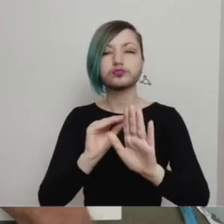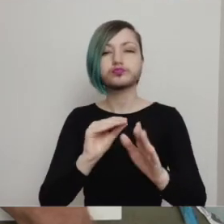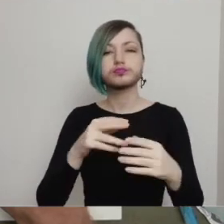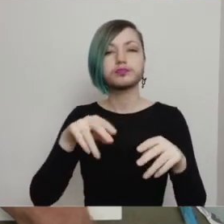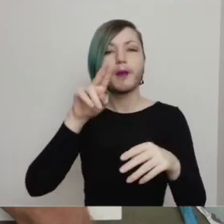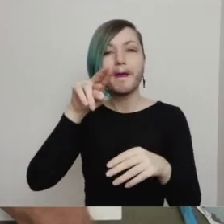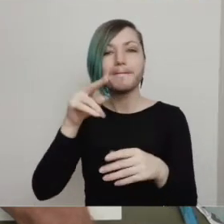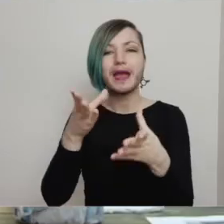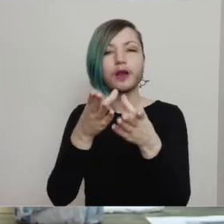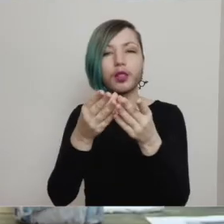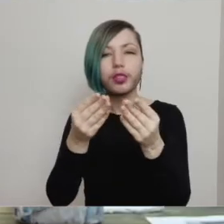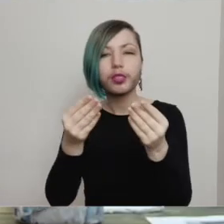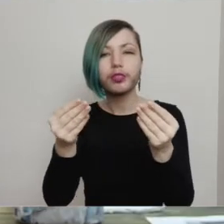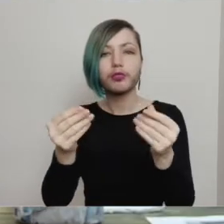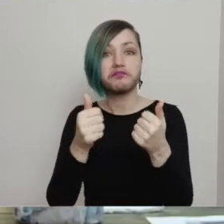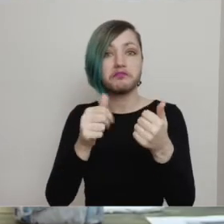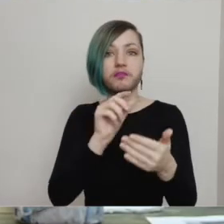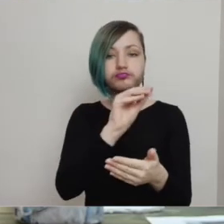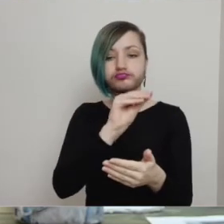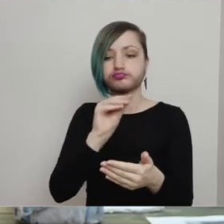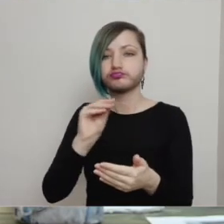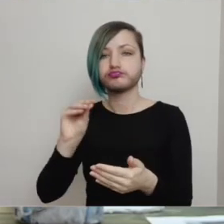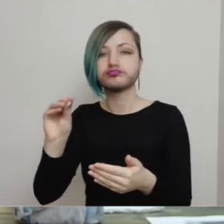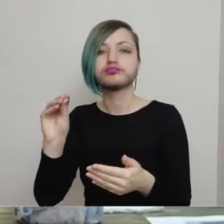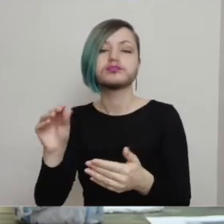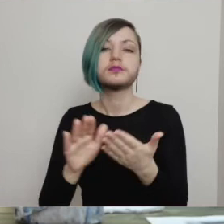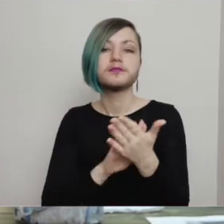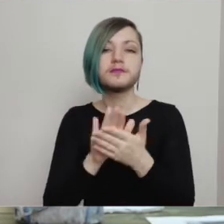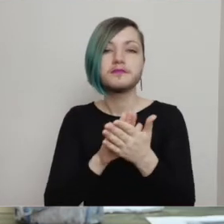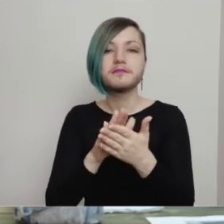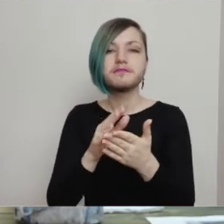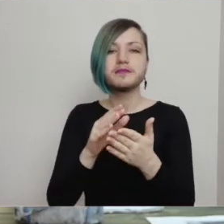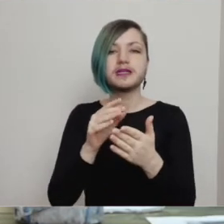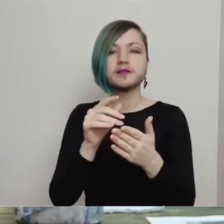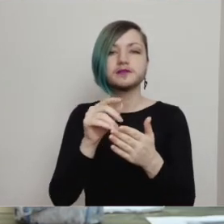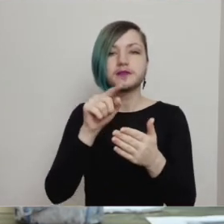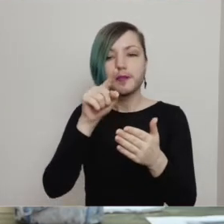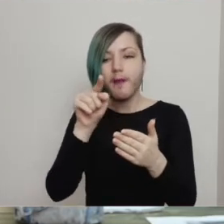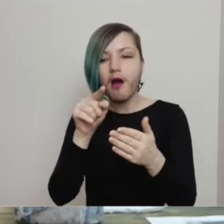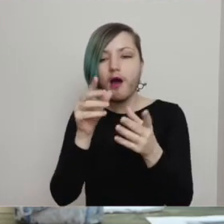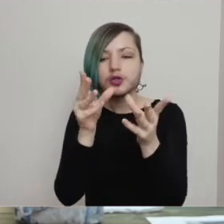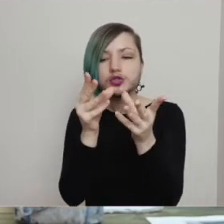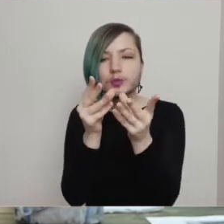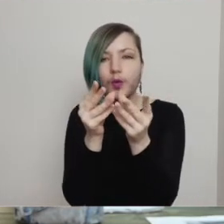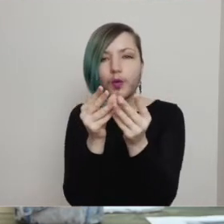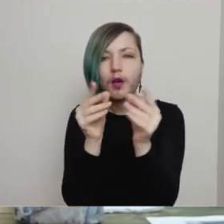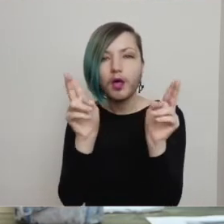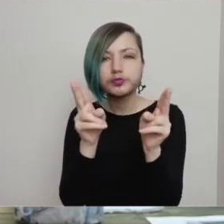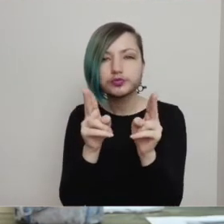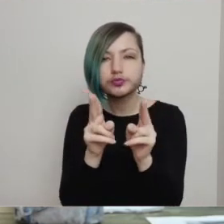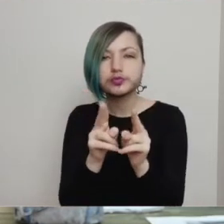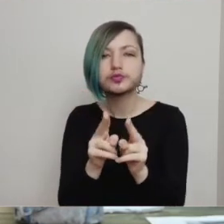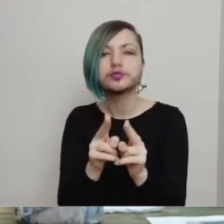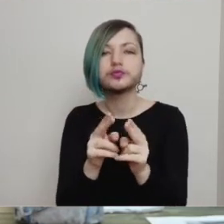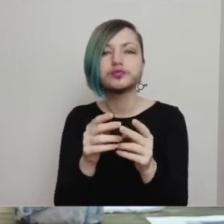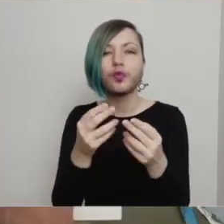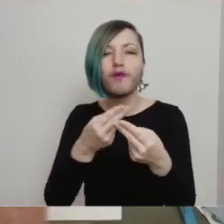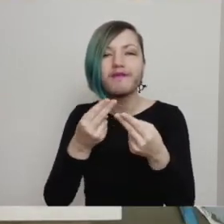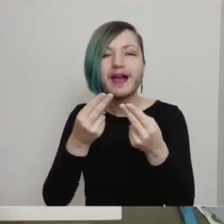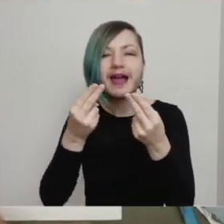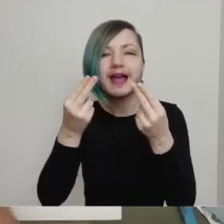than reloading. And you see, you start to get some slightly smaller marks, but it starts to sort of fade out a